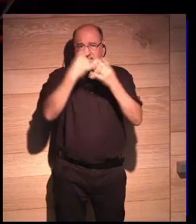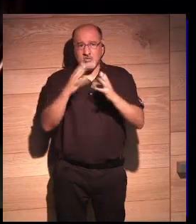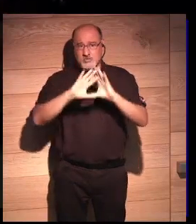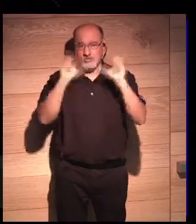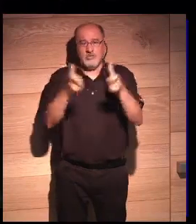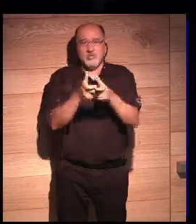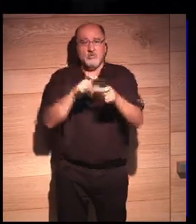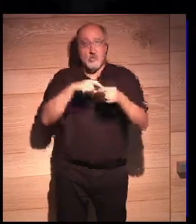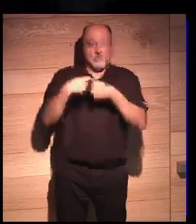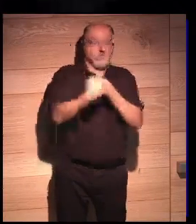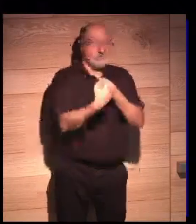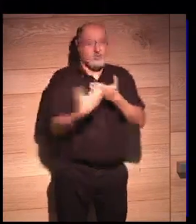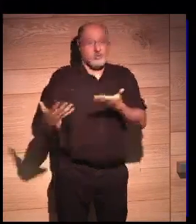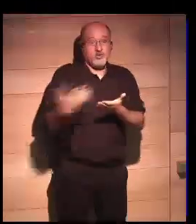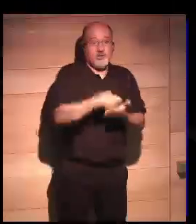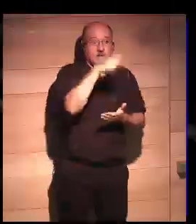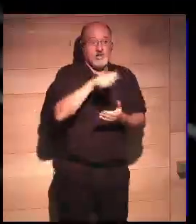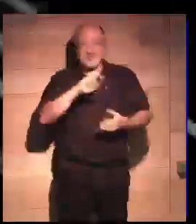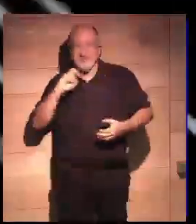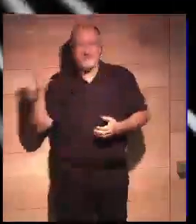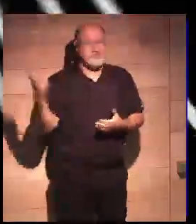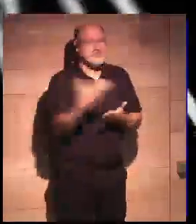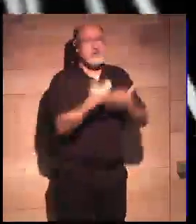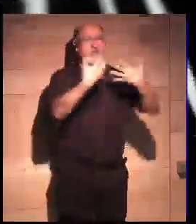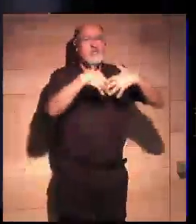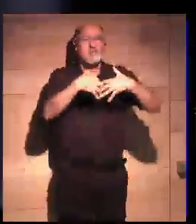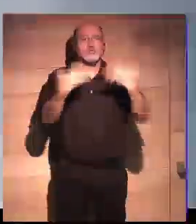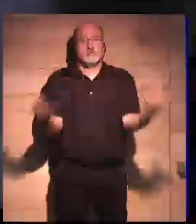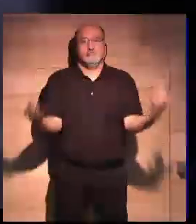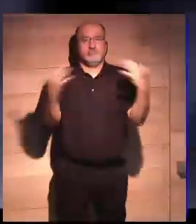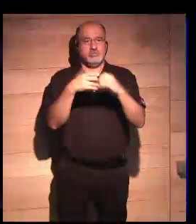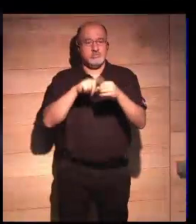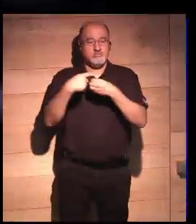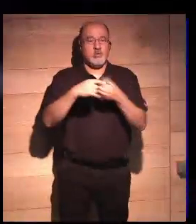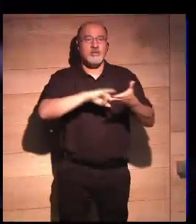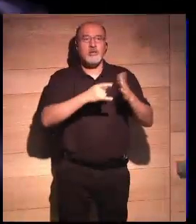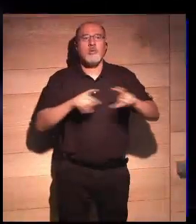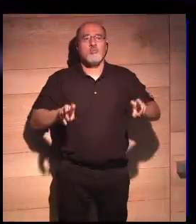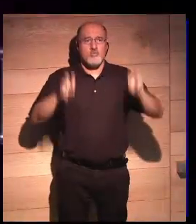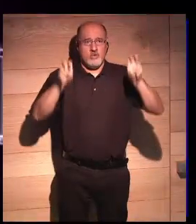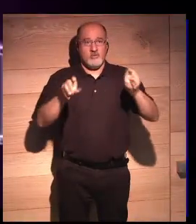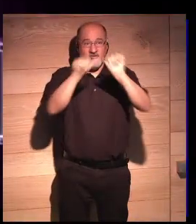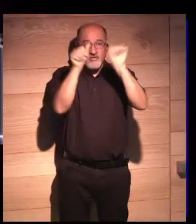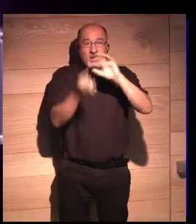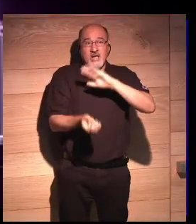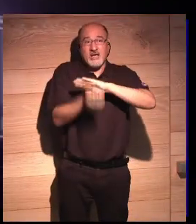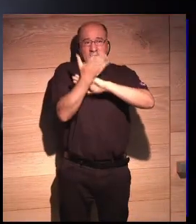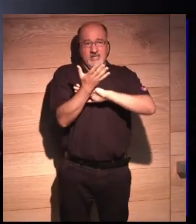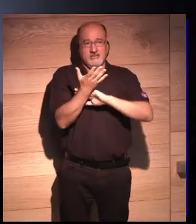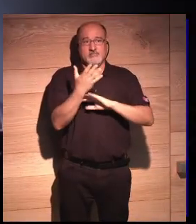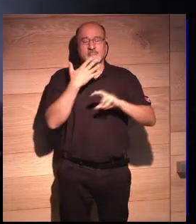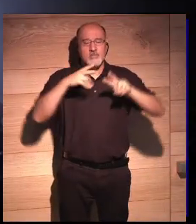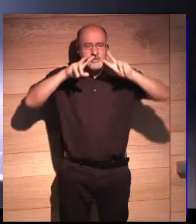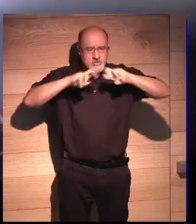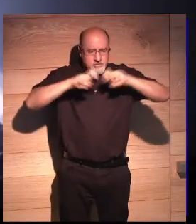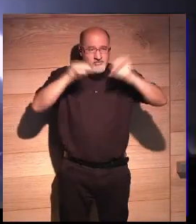people from all walks of life, engaging with new technology in creative ways to essentially look for new narratives. We've worked with